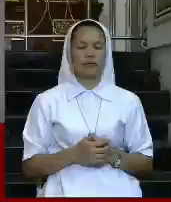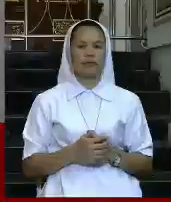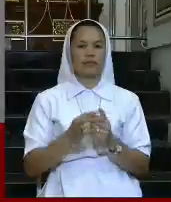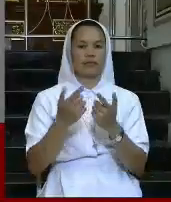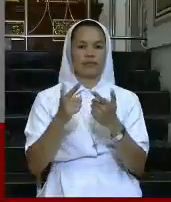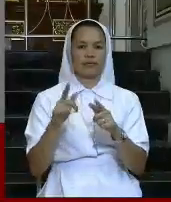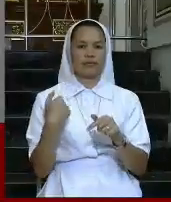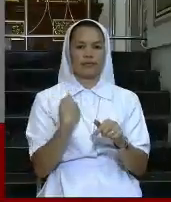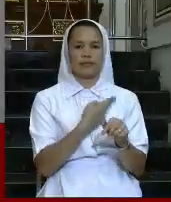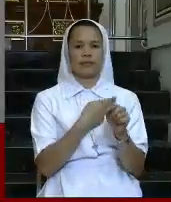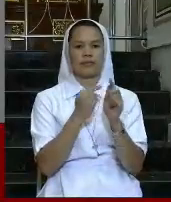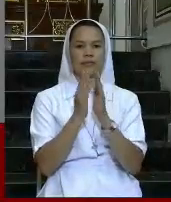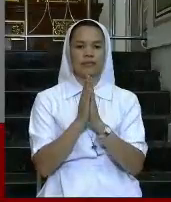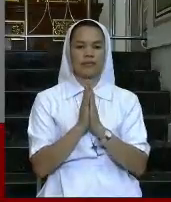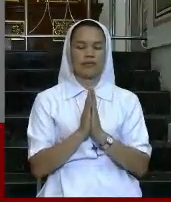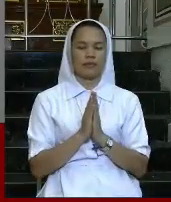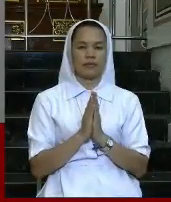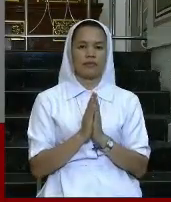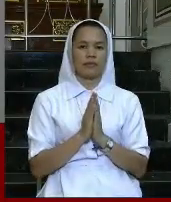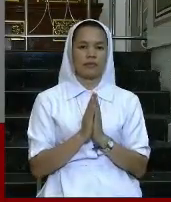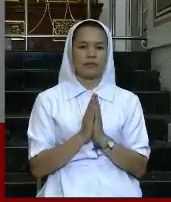Let us pray.